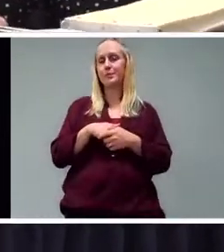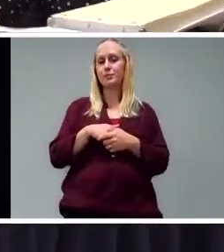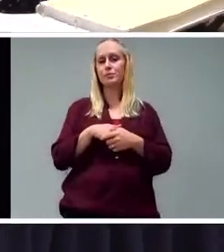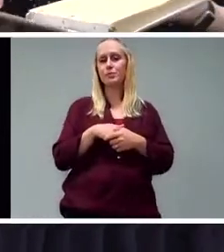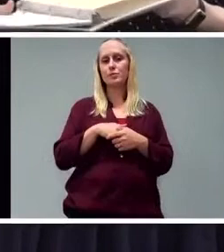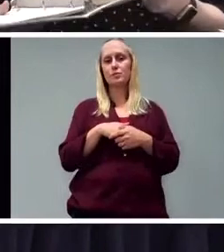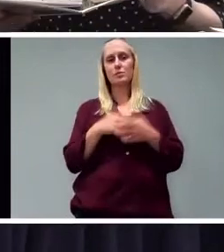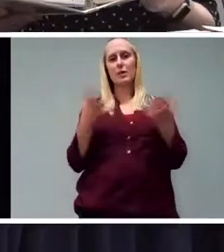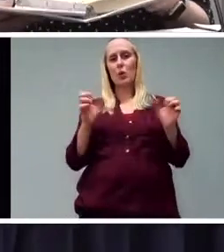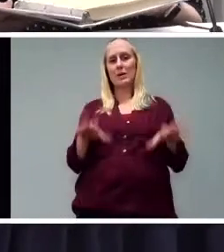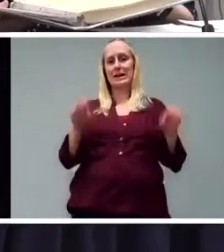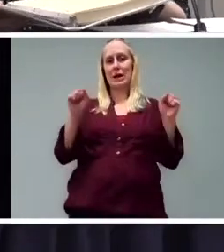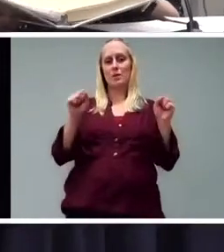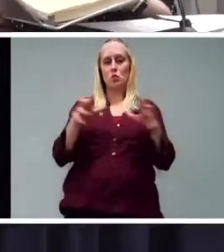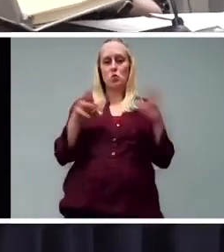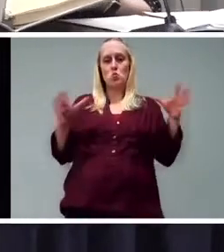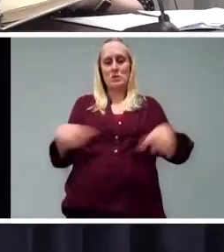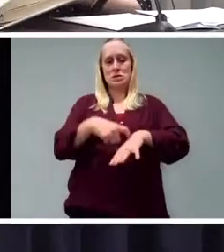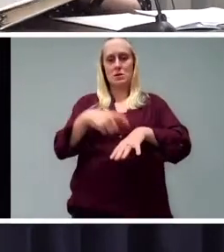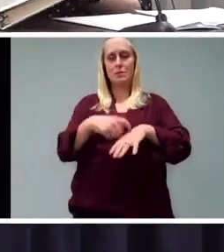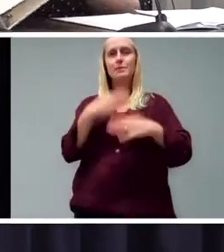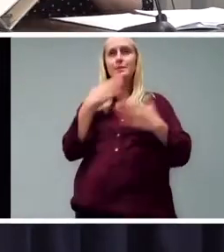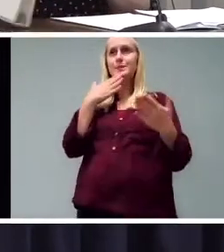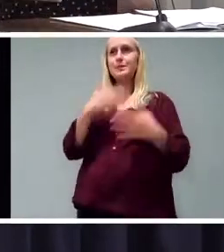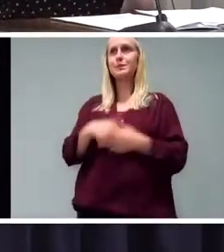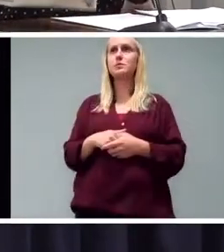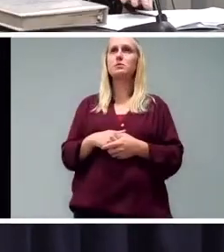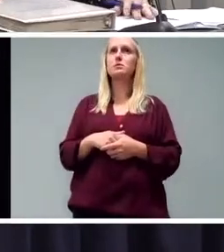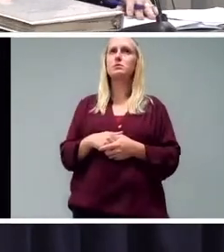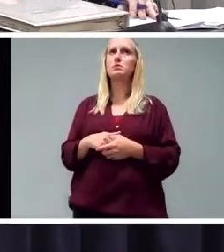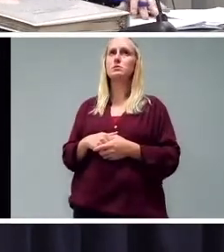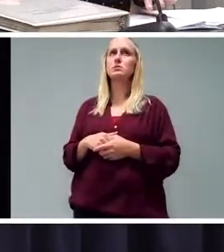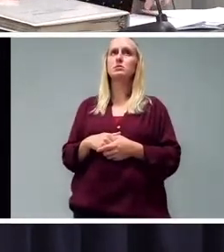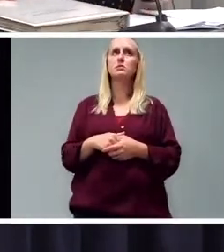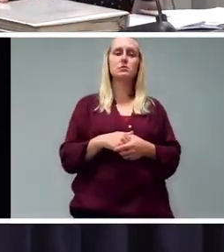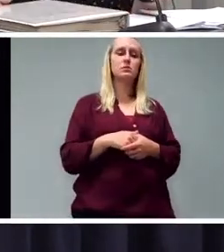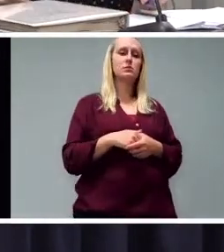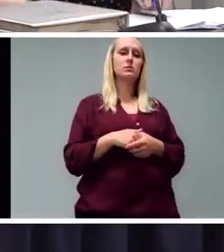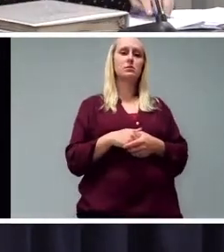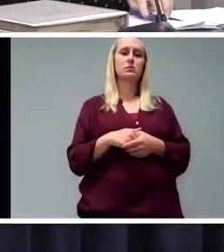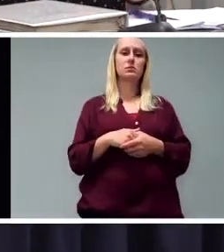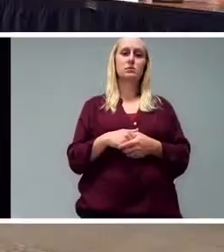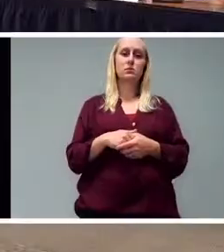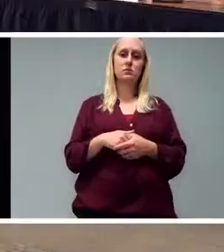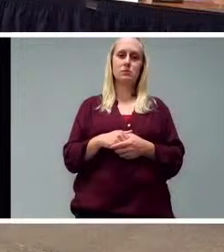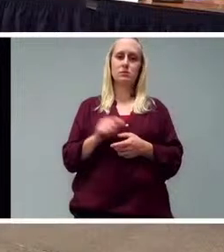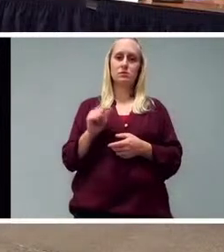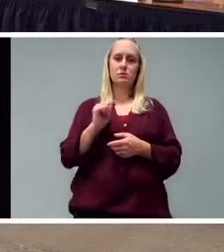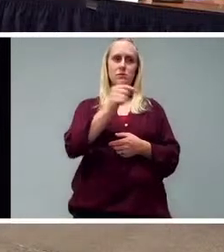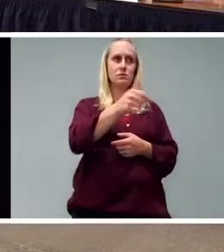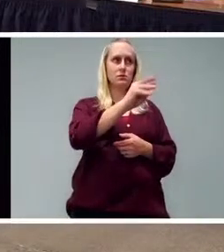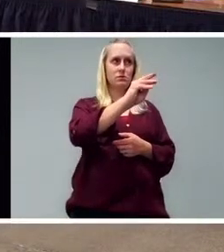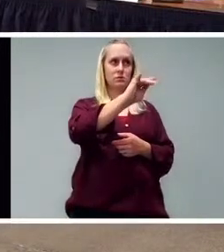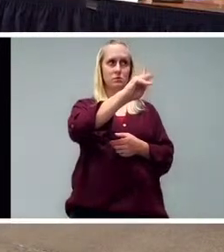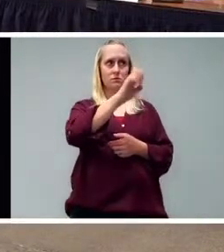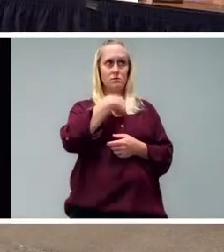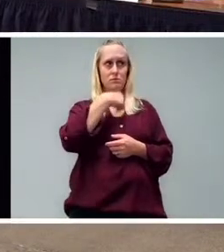Okay. I don't want to spend more time on it. So thank okay. you. Yeah. And Dr. Chenjigar has a question. Yes, go ahead.